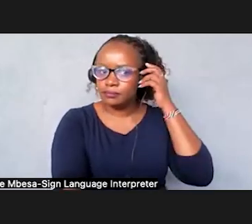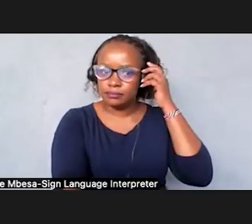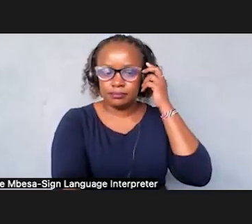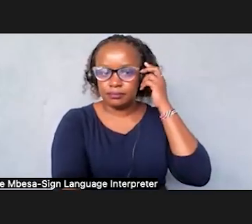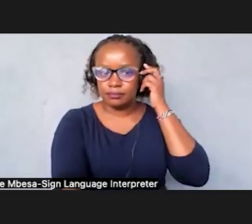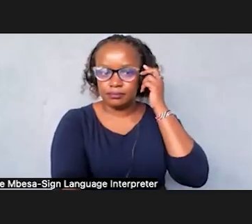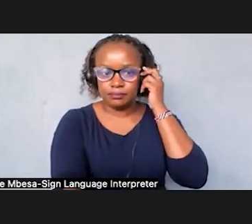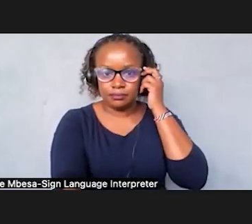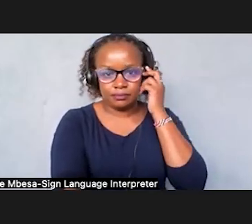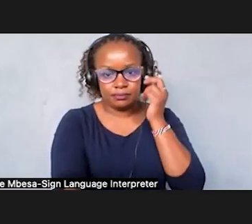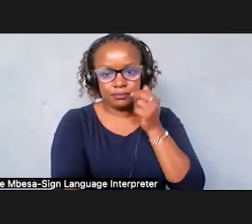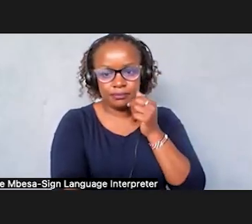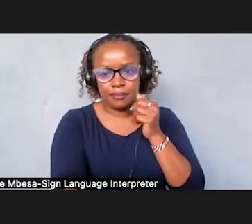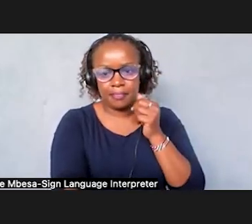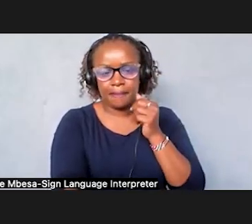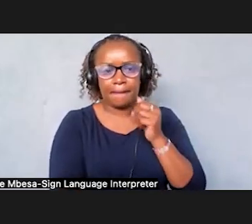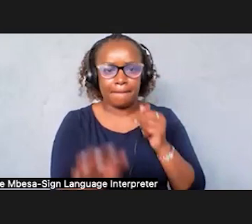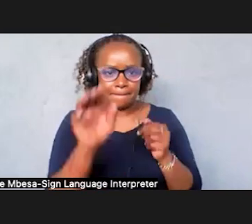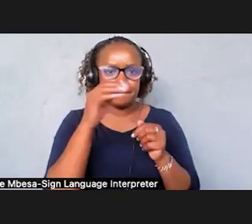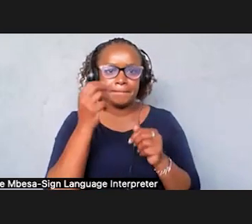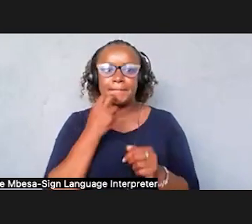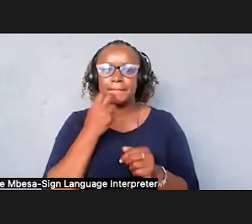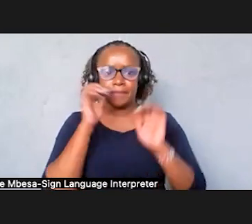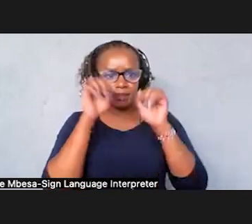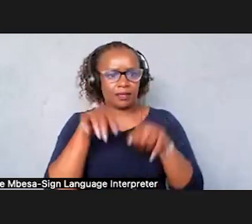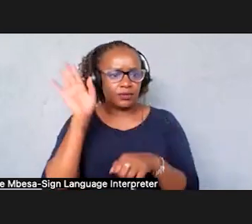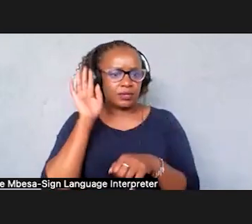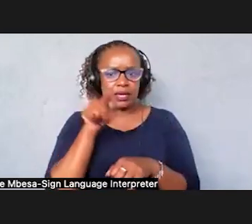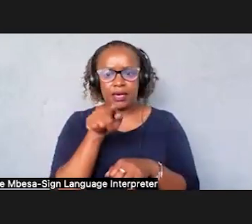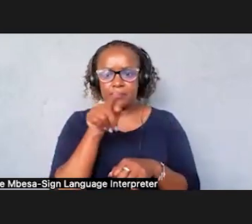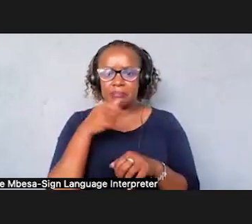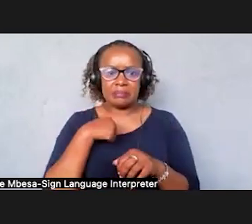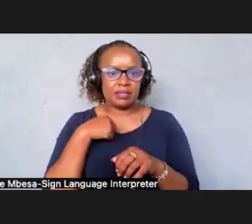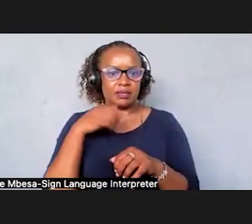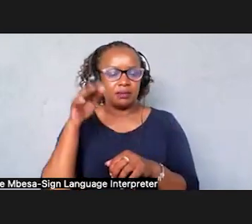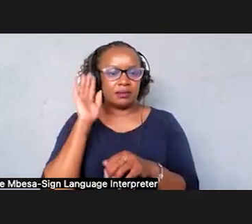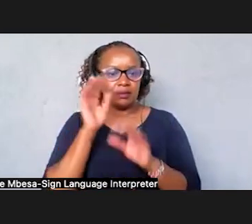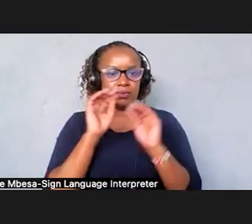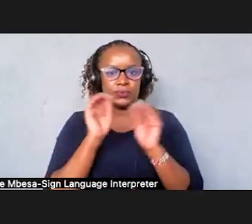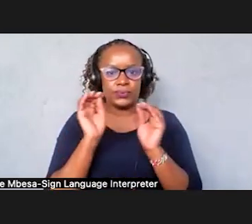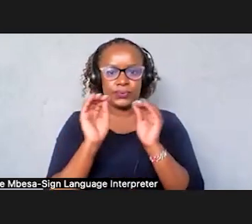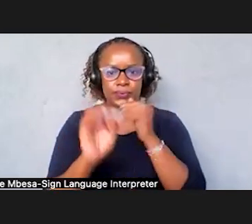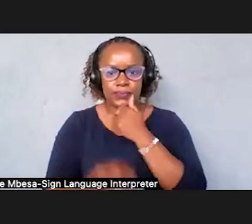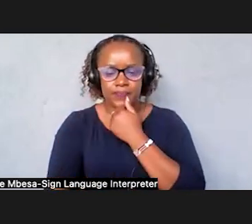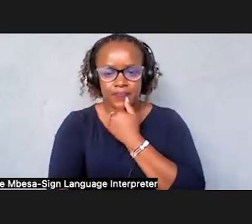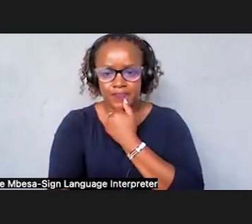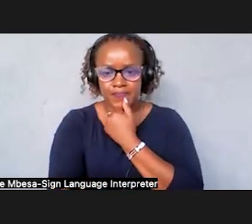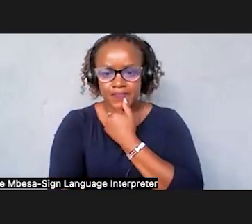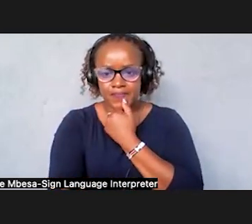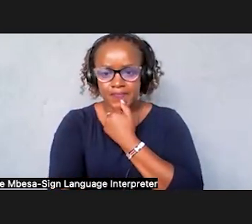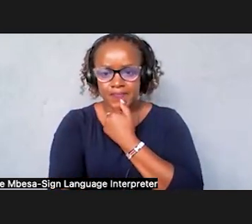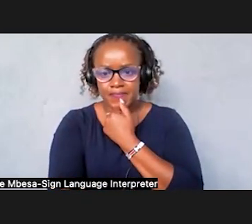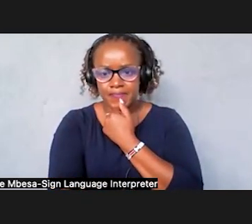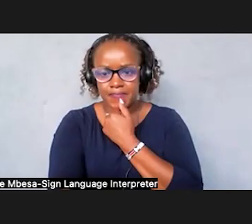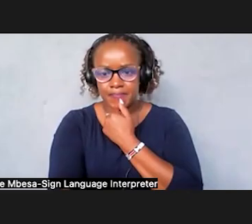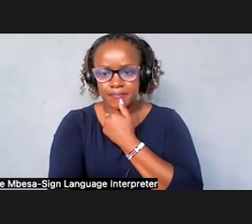and comfortably tell you that Young has positioned itself as one of the Kenyans leading youth